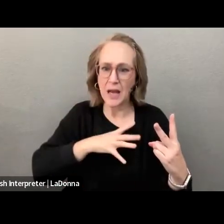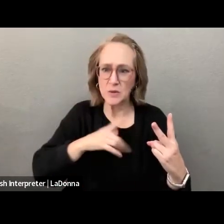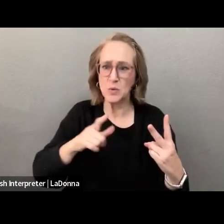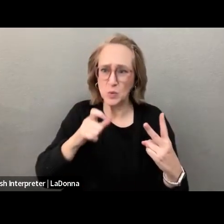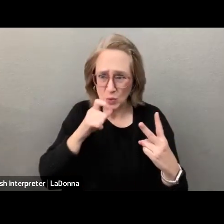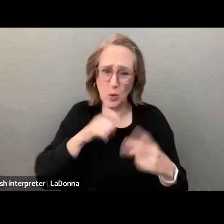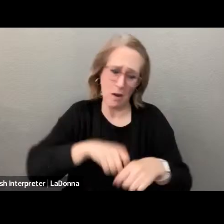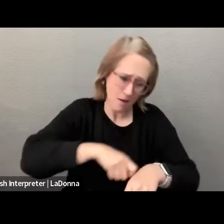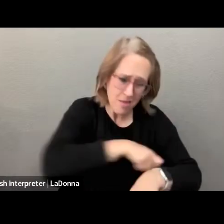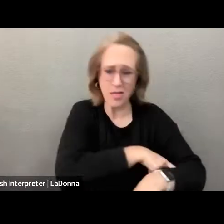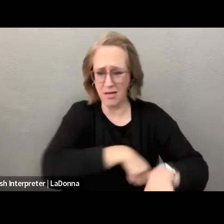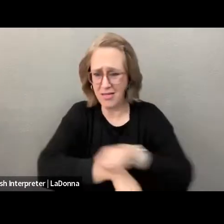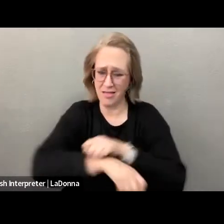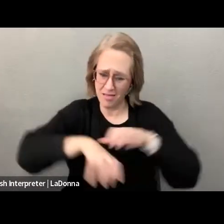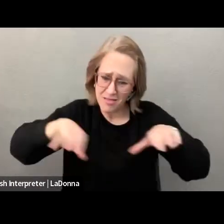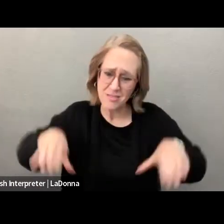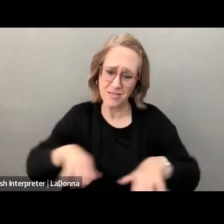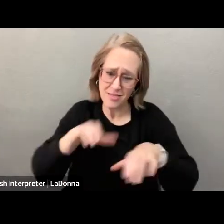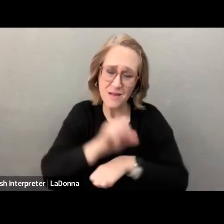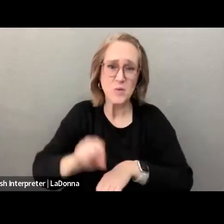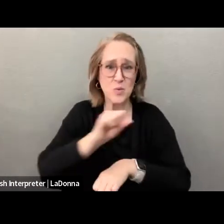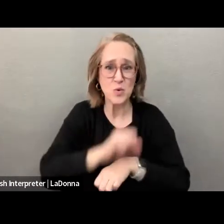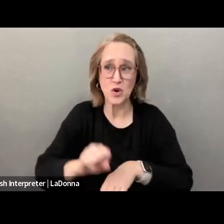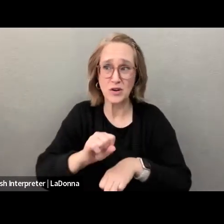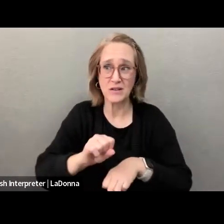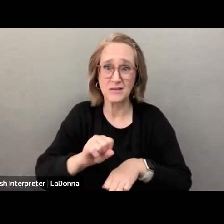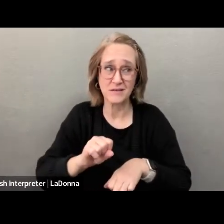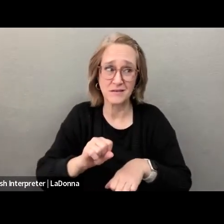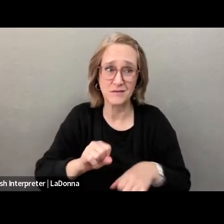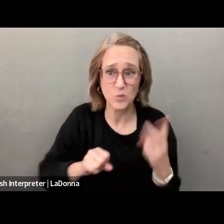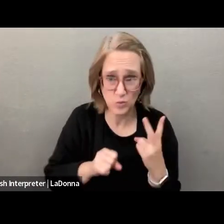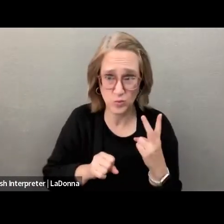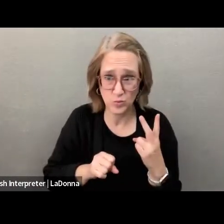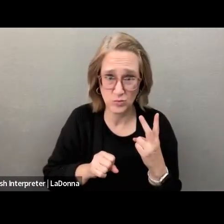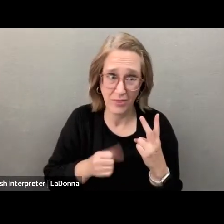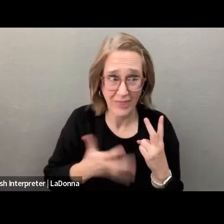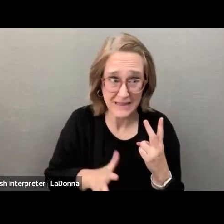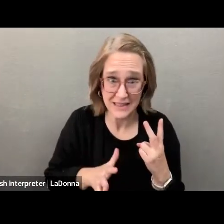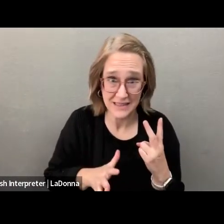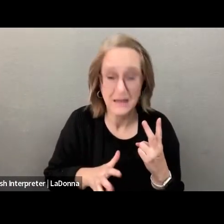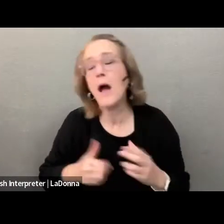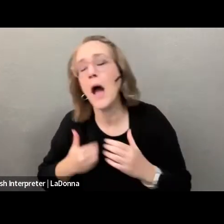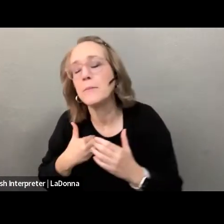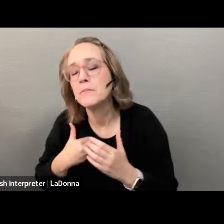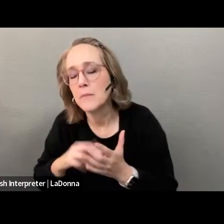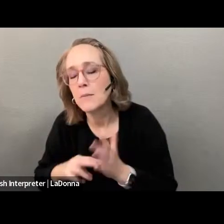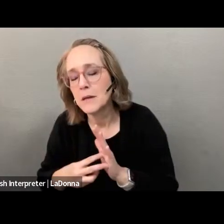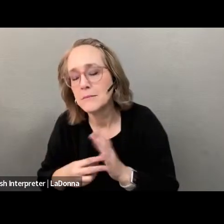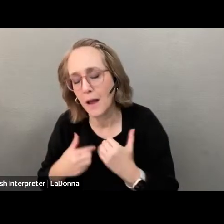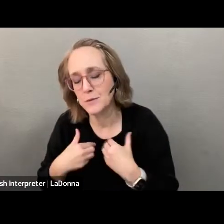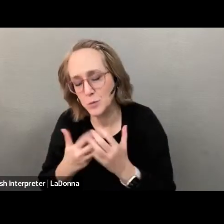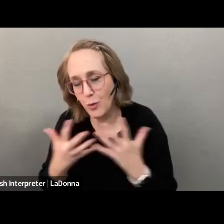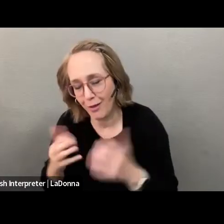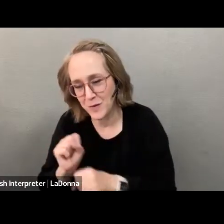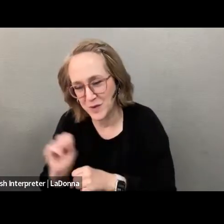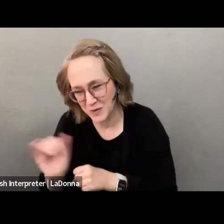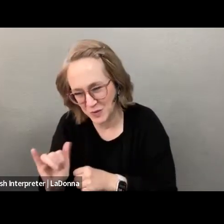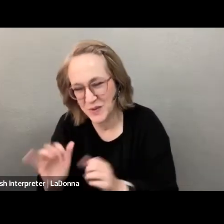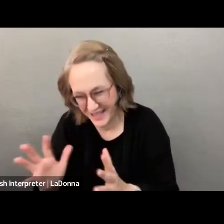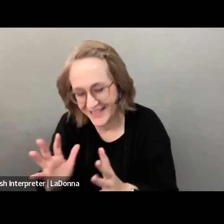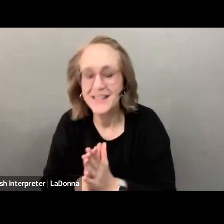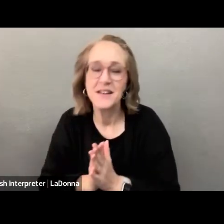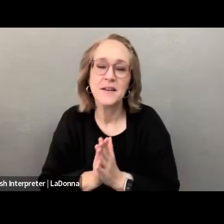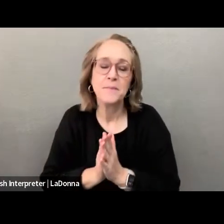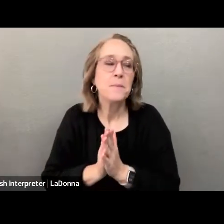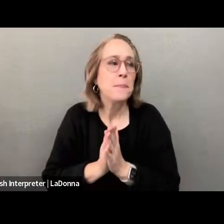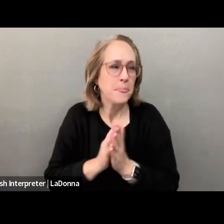work. And that's about it. I do too. I do a great deal of work, and we're looking